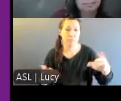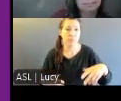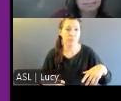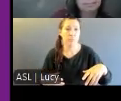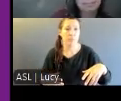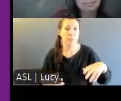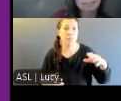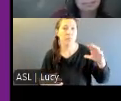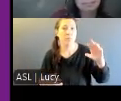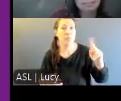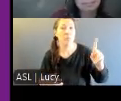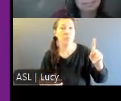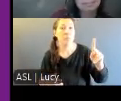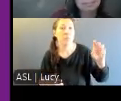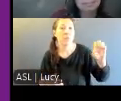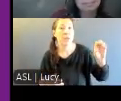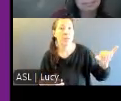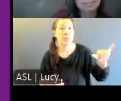Thank you, Kathleen.